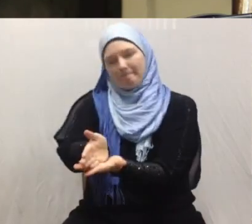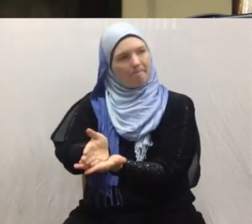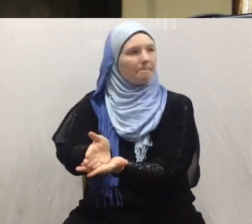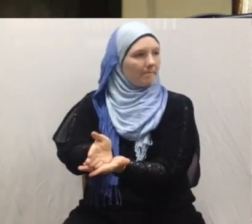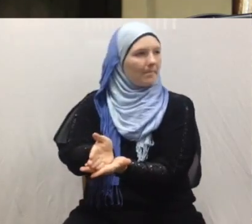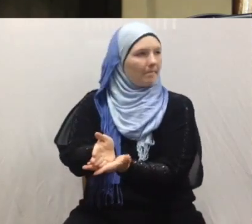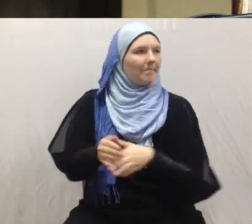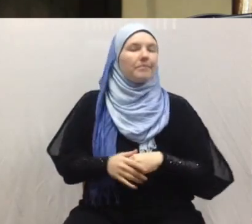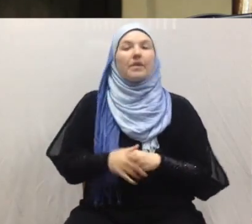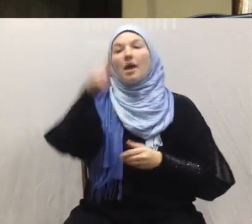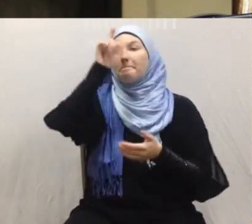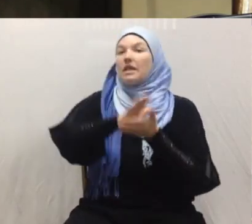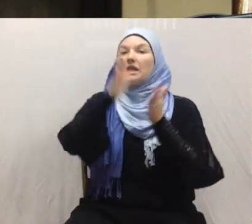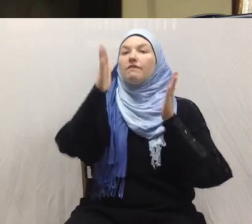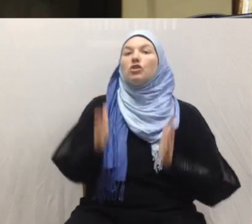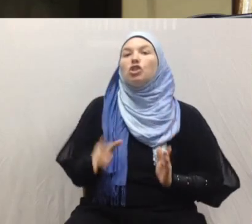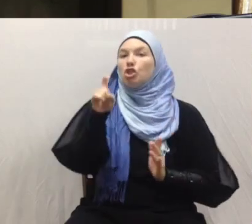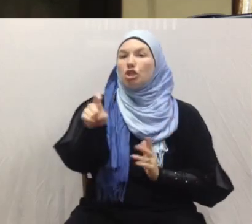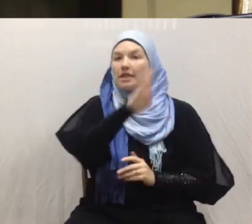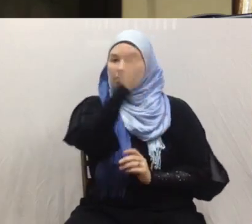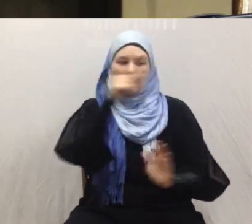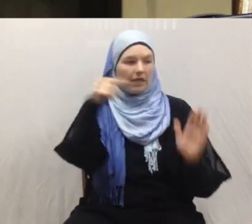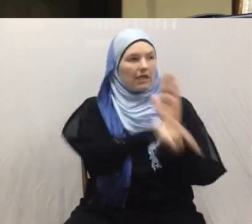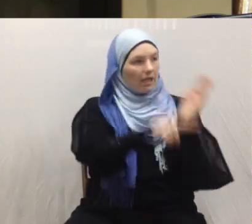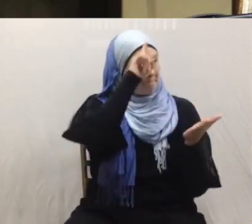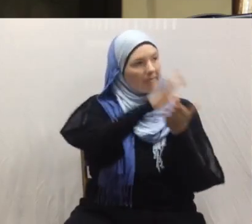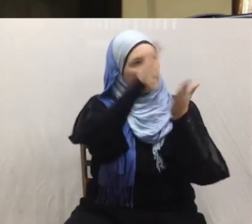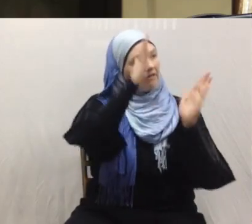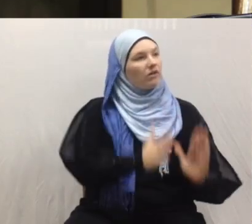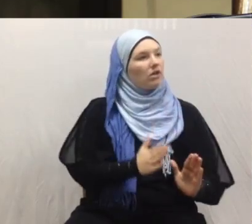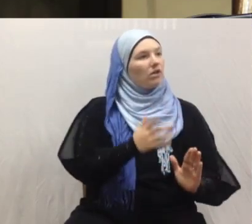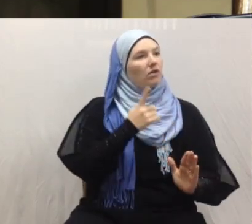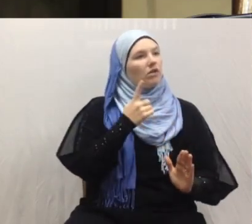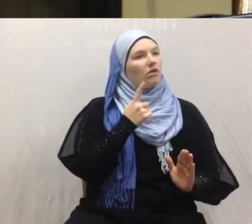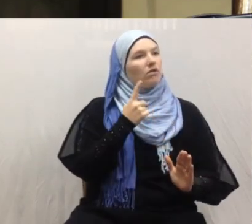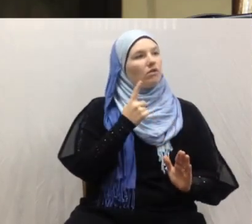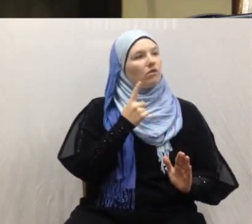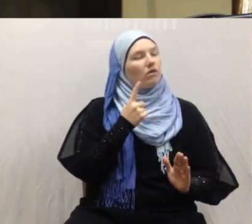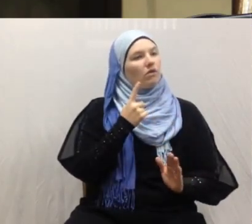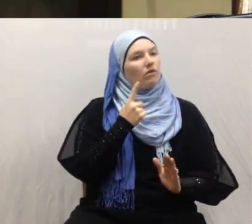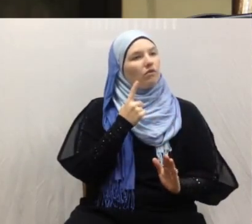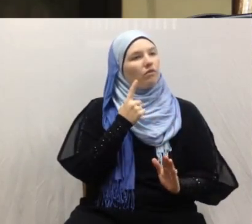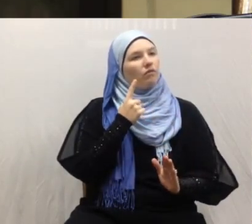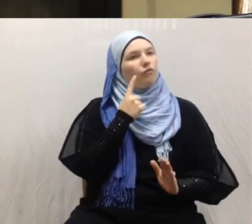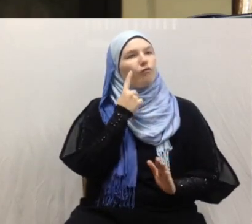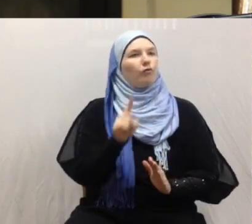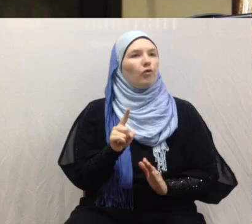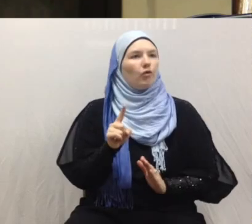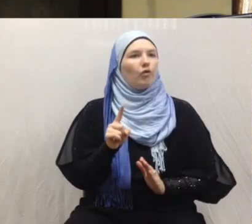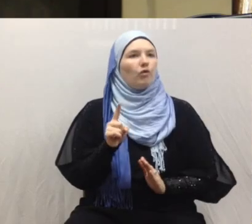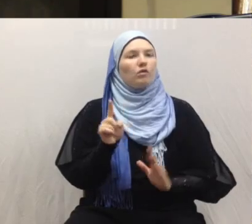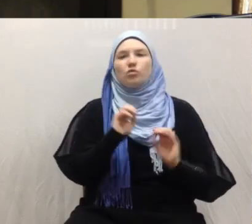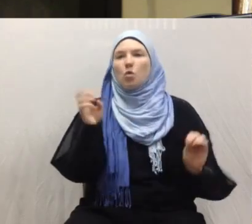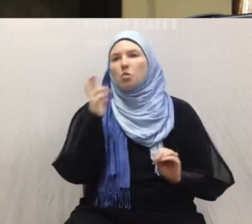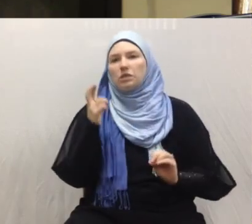A believer shall not slay a believer for the sake of an unbeliever, nor shall he aid